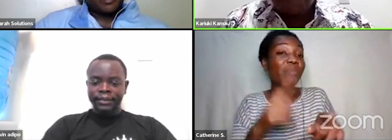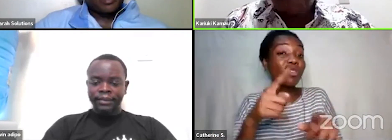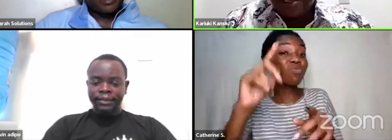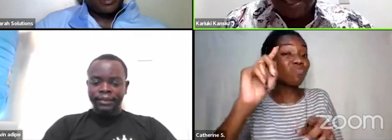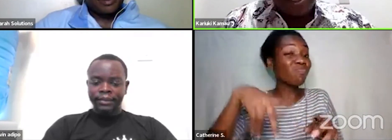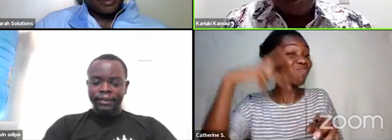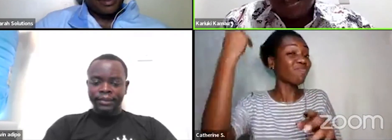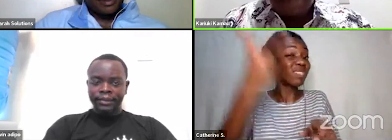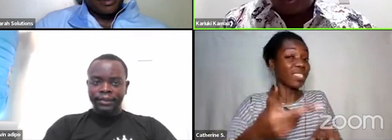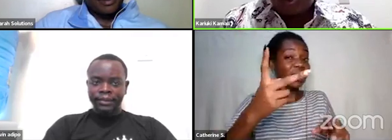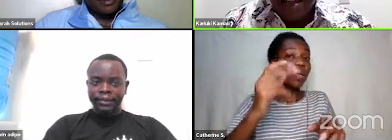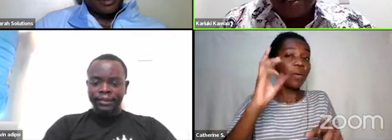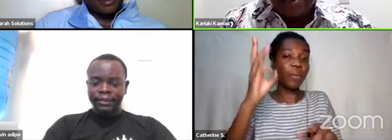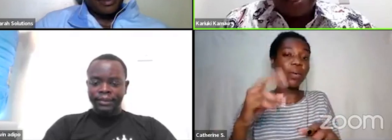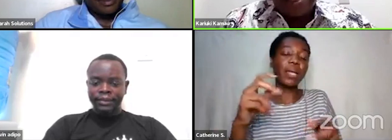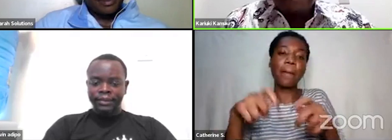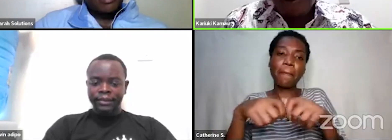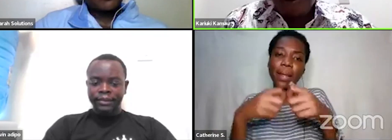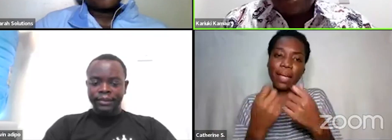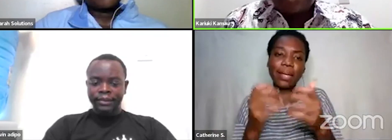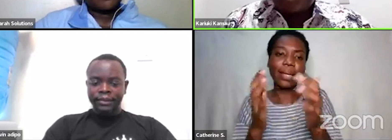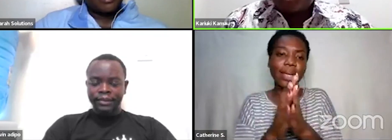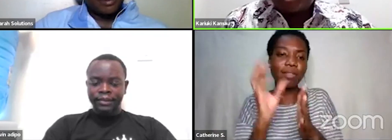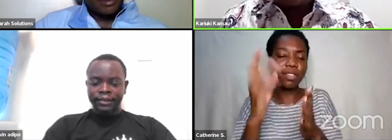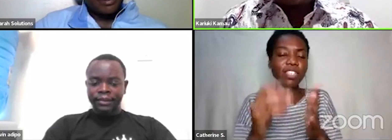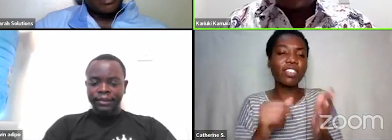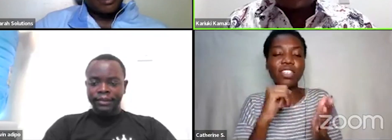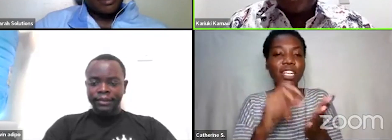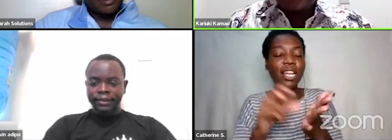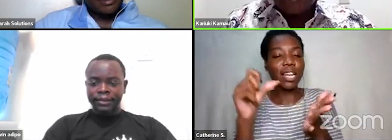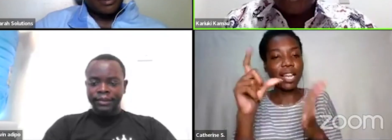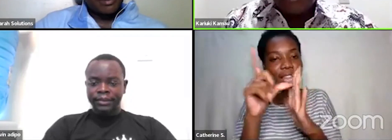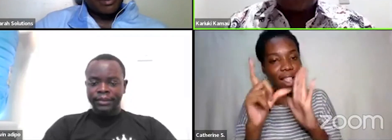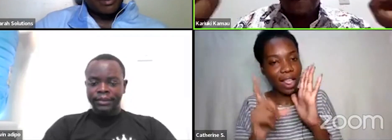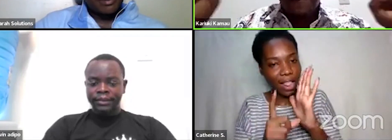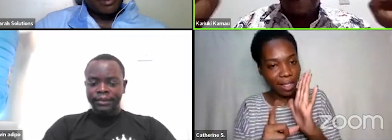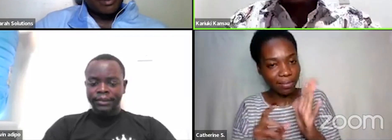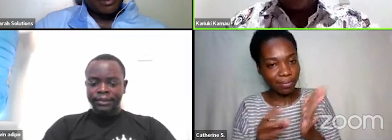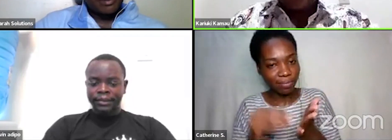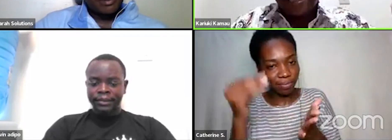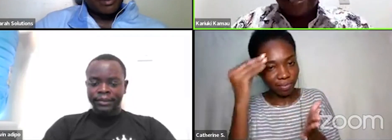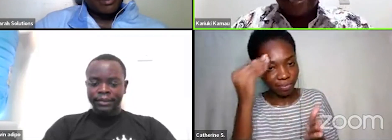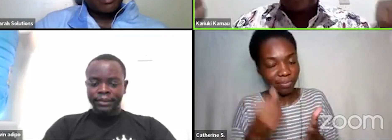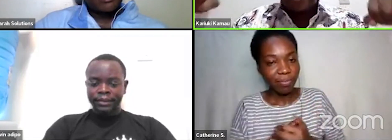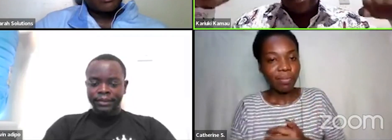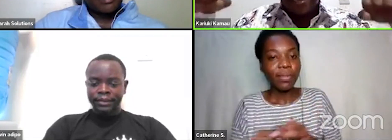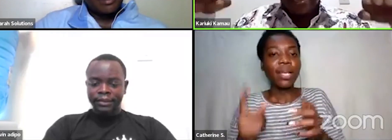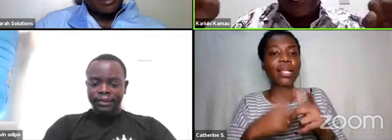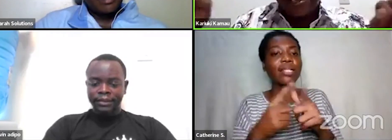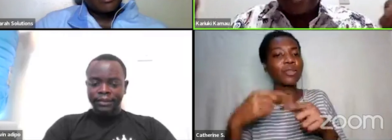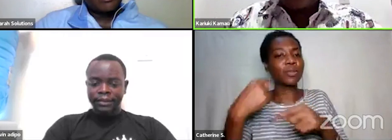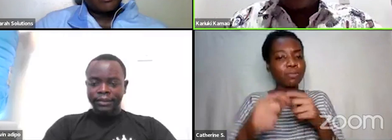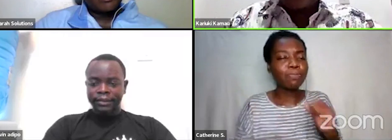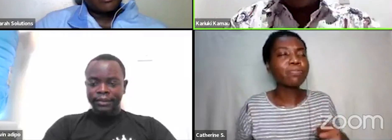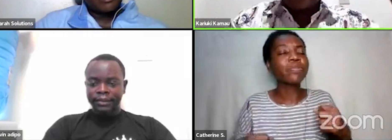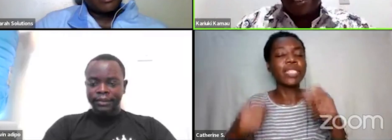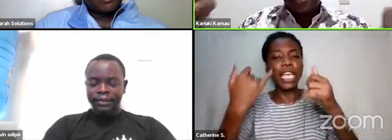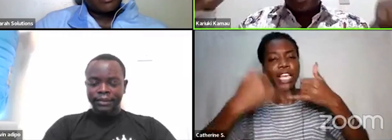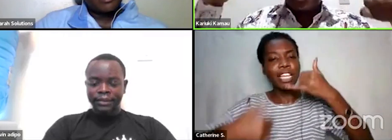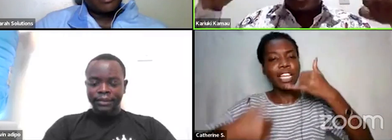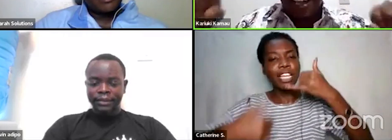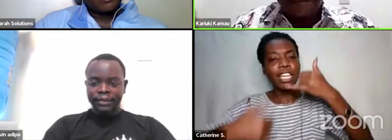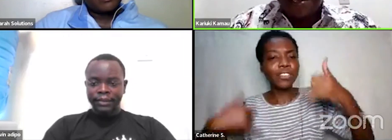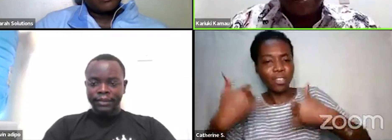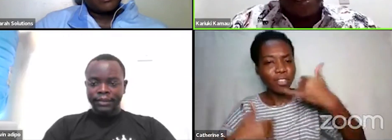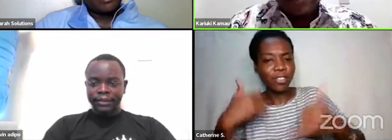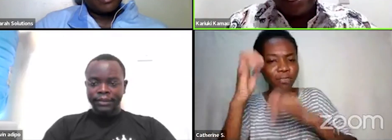to break and you'll be able to run. The boy started continuously enjoyed swinging on the branch like this. Every that year, the